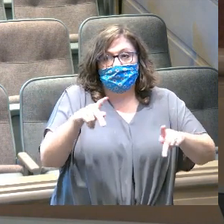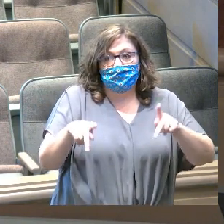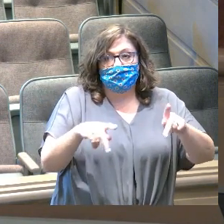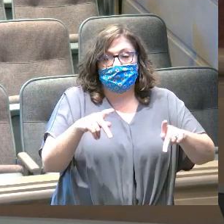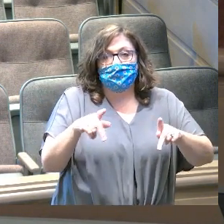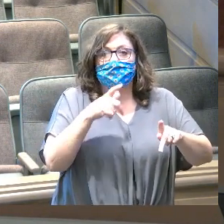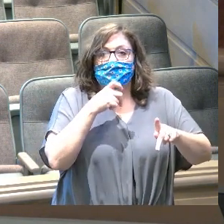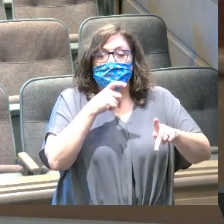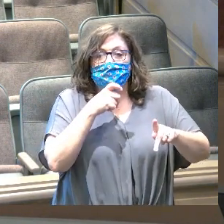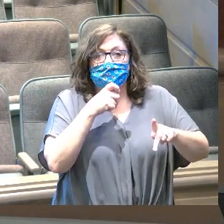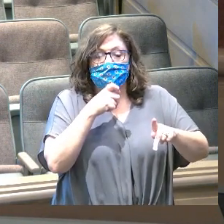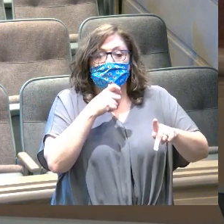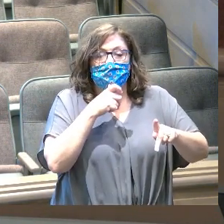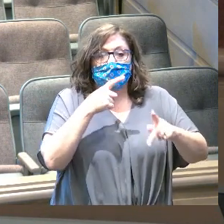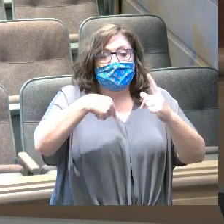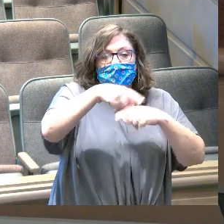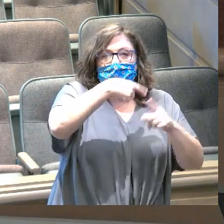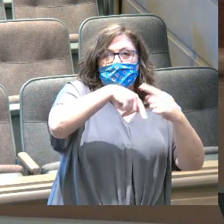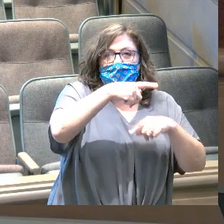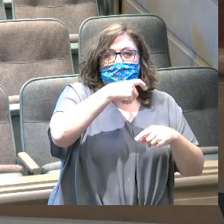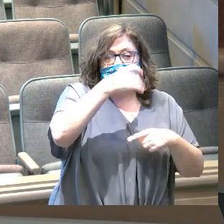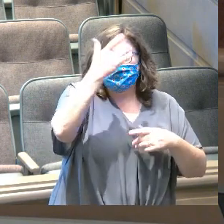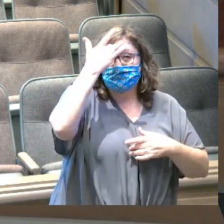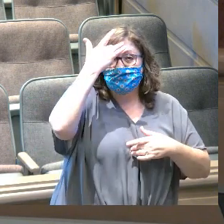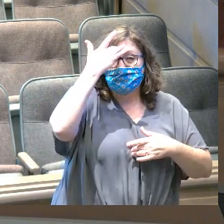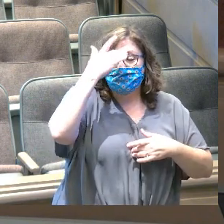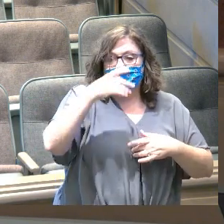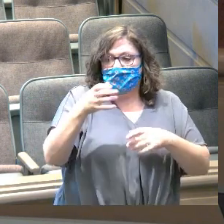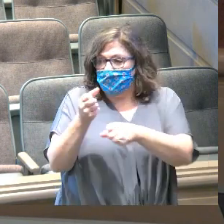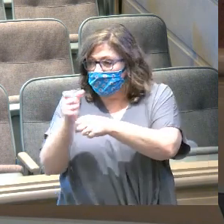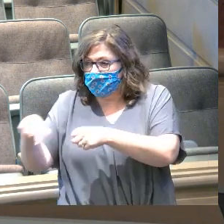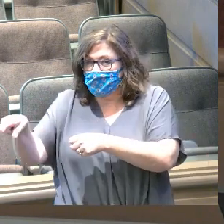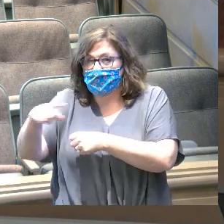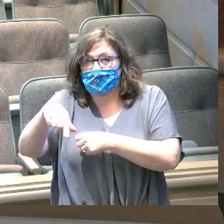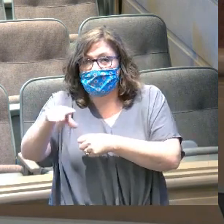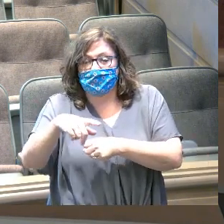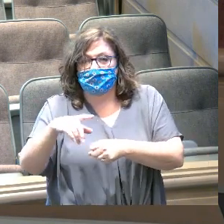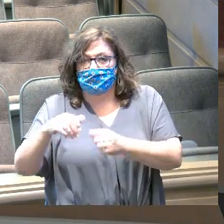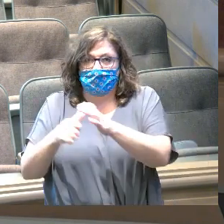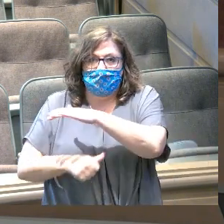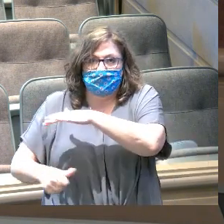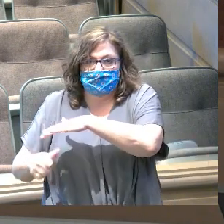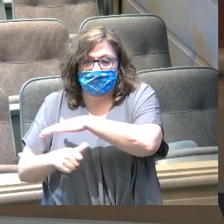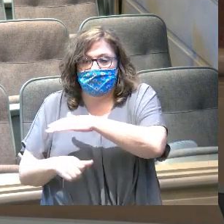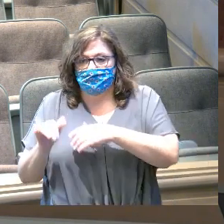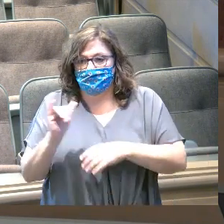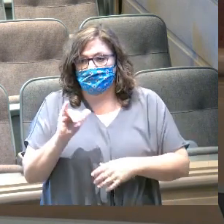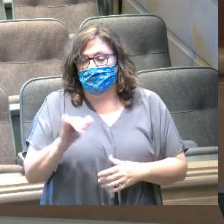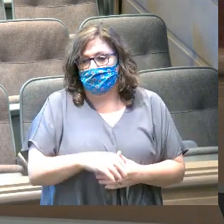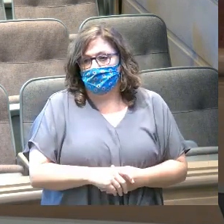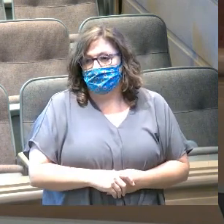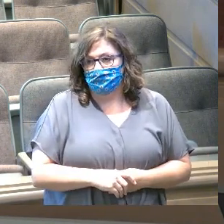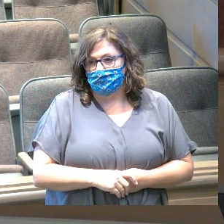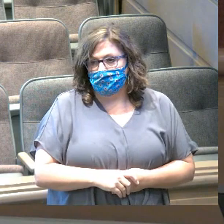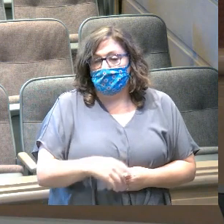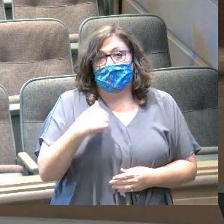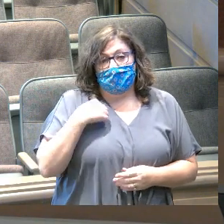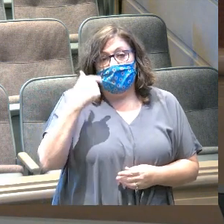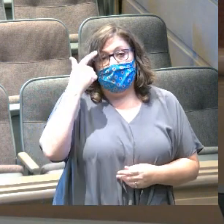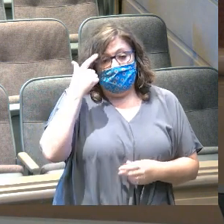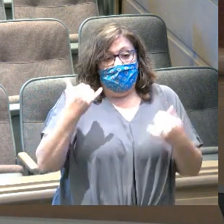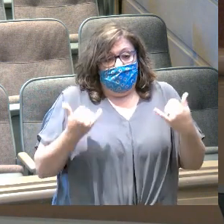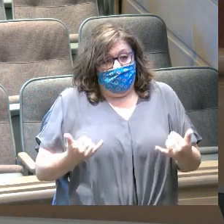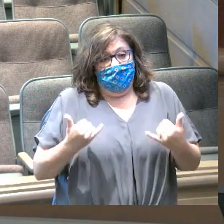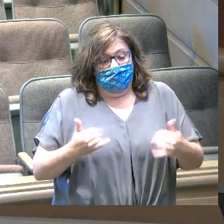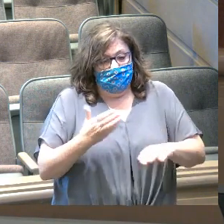have been exposed or infected and isolate them. I think we do have clearly an enhanced ability